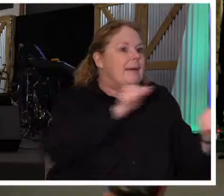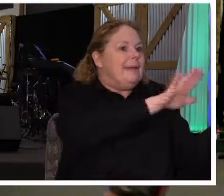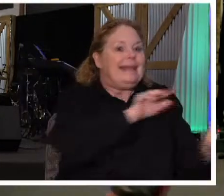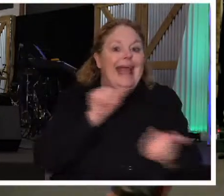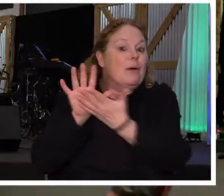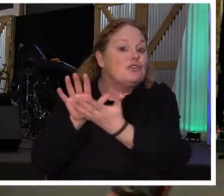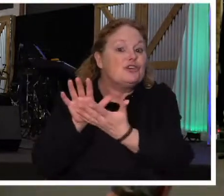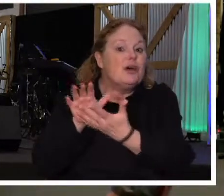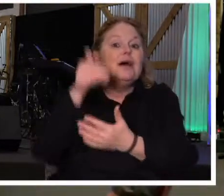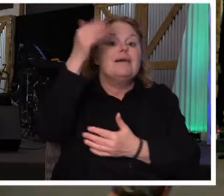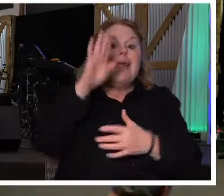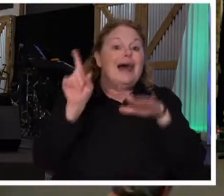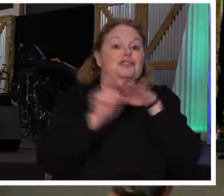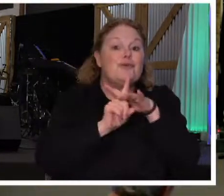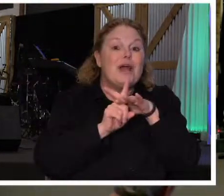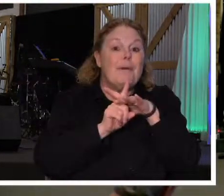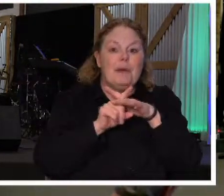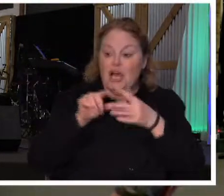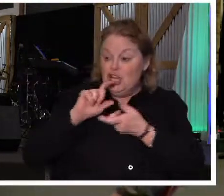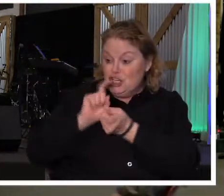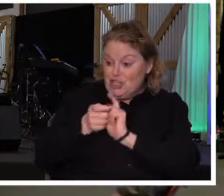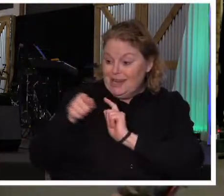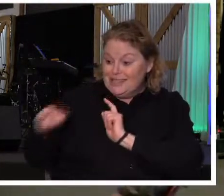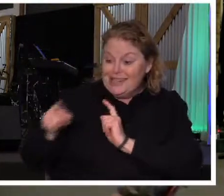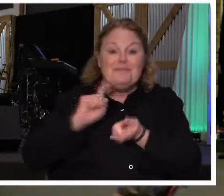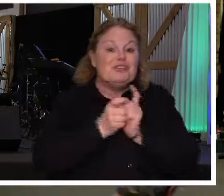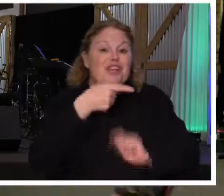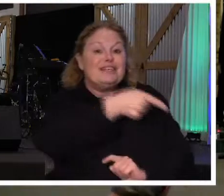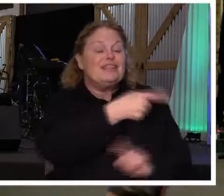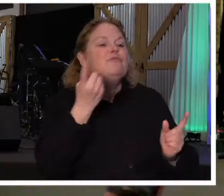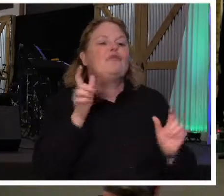He showed up and he changed them forever.